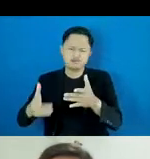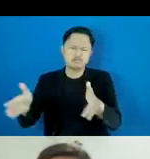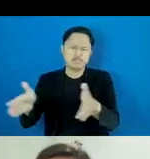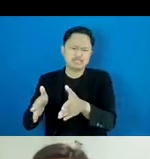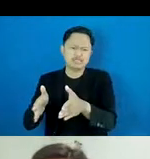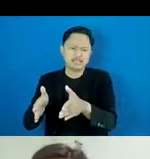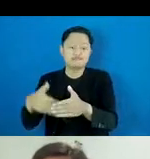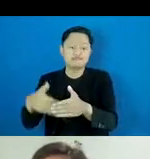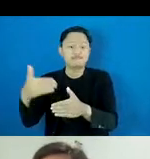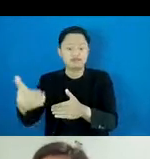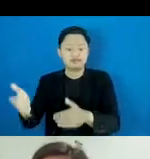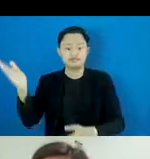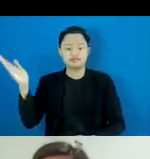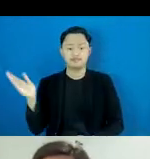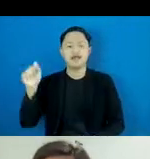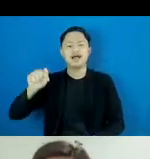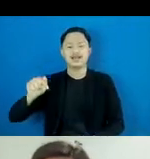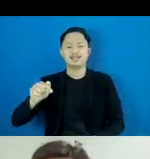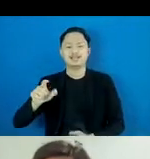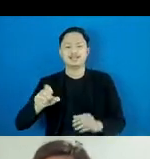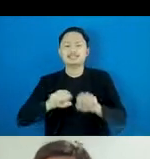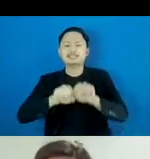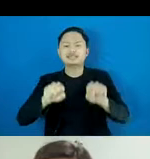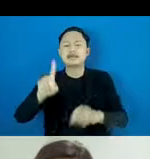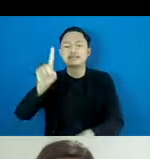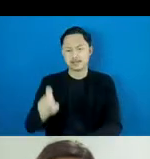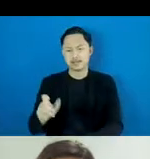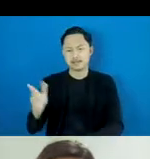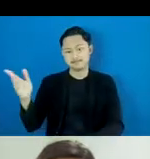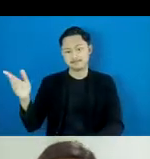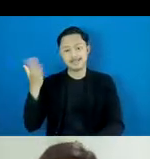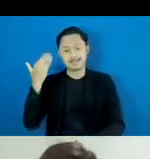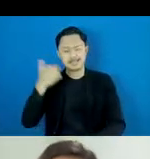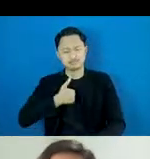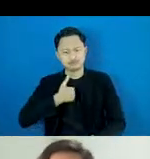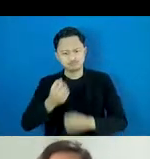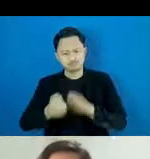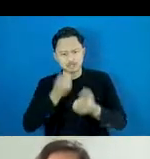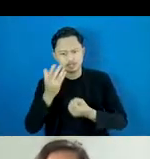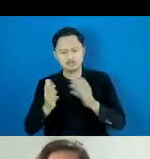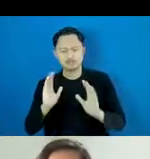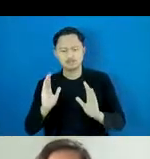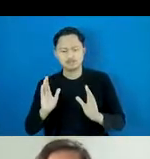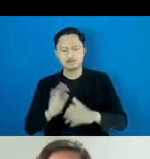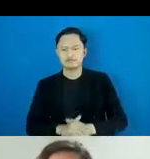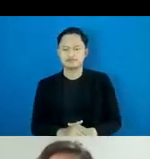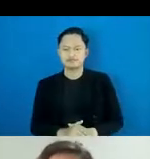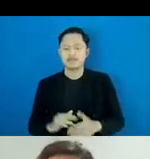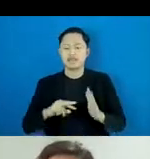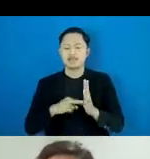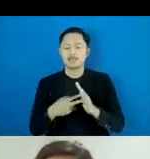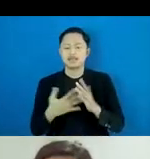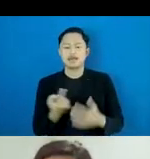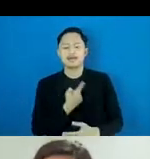is the model they use. It's very similar to the one I just explained to you. So we have